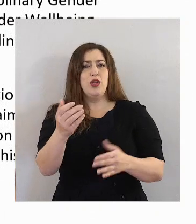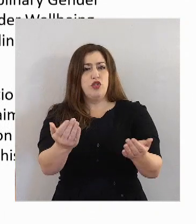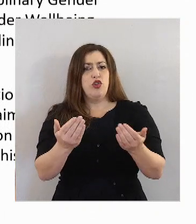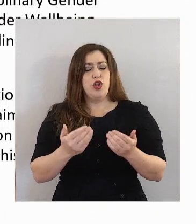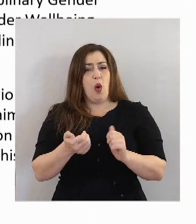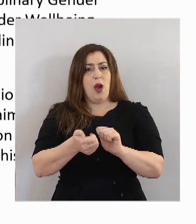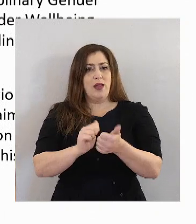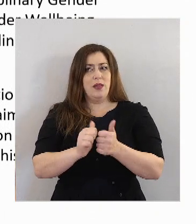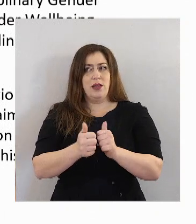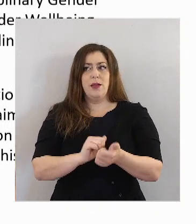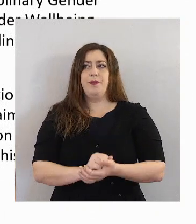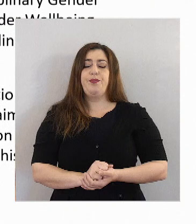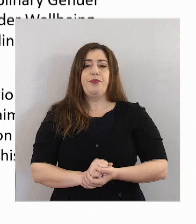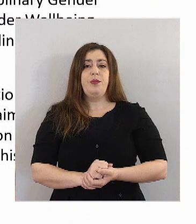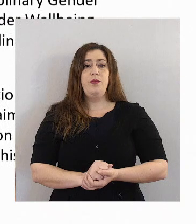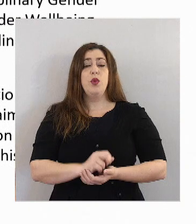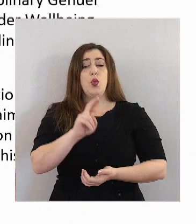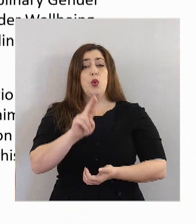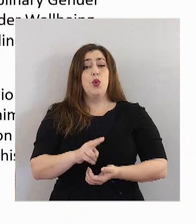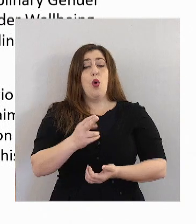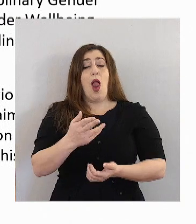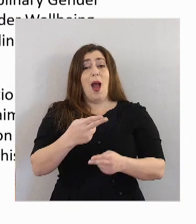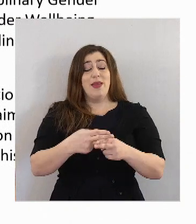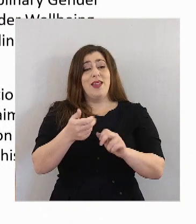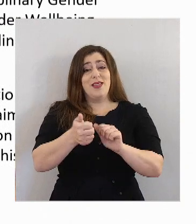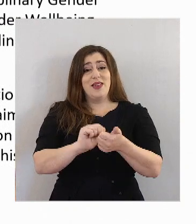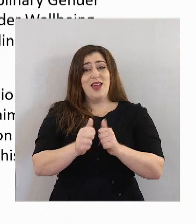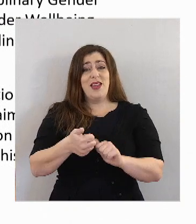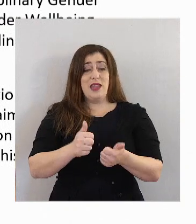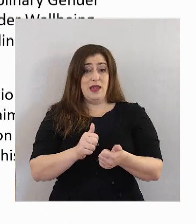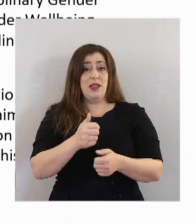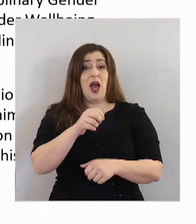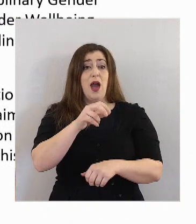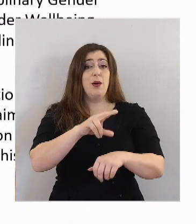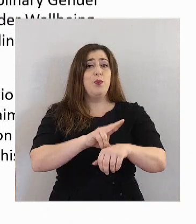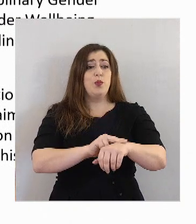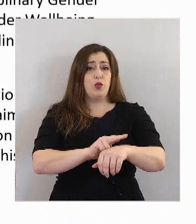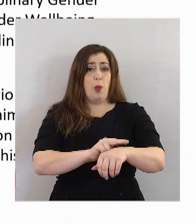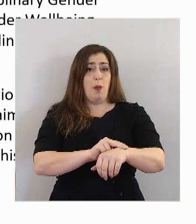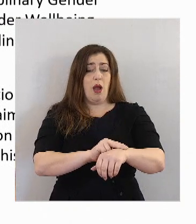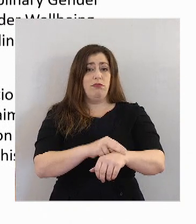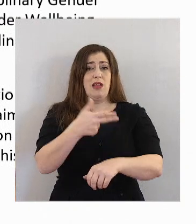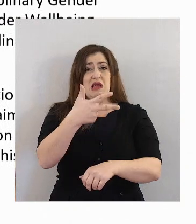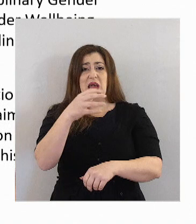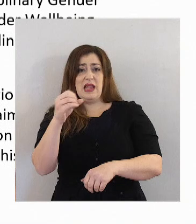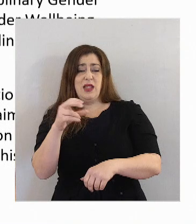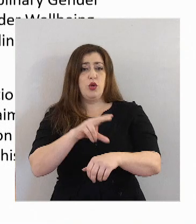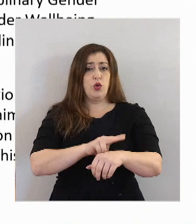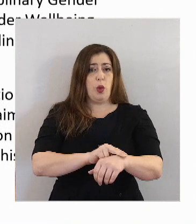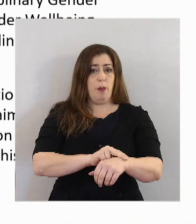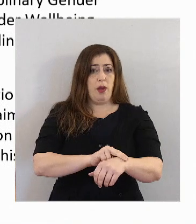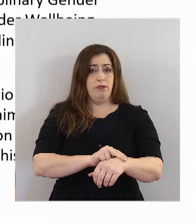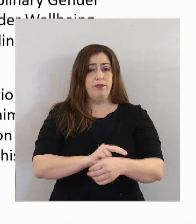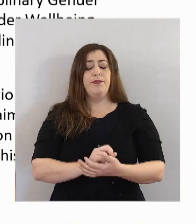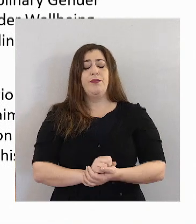training of 80 general practitioners and family doctors in Malta and Gozo in collaboration with the Malta College of Family